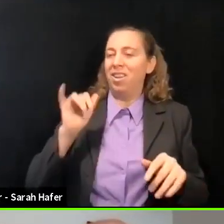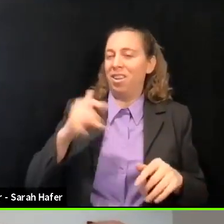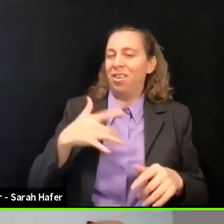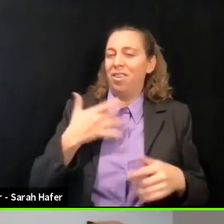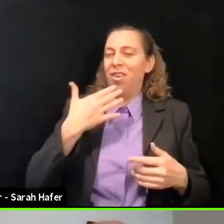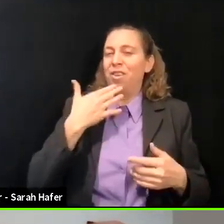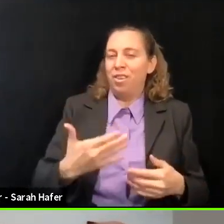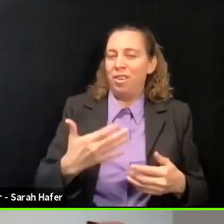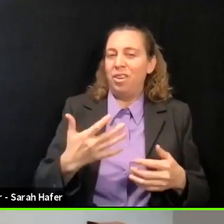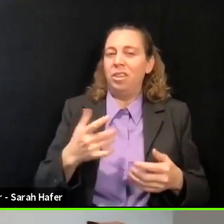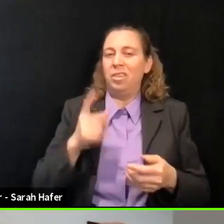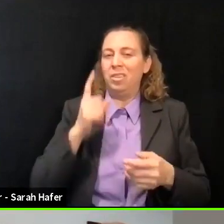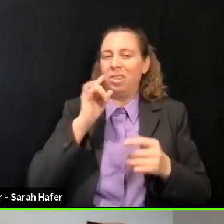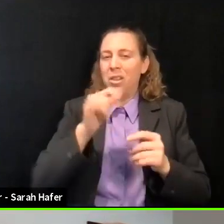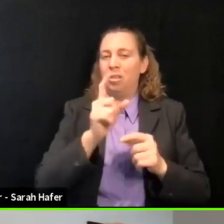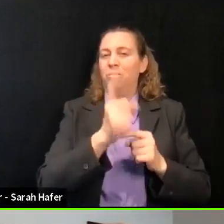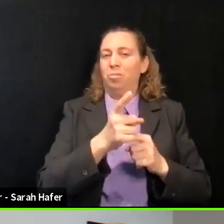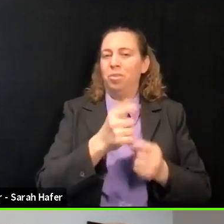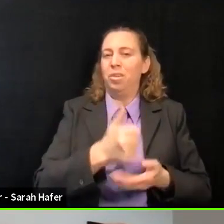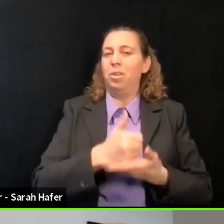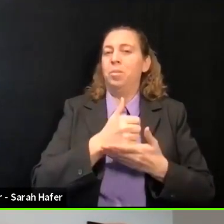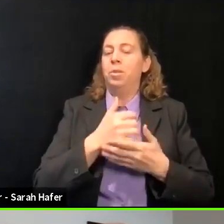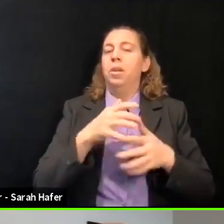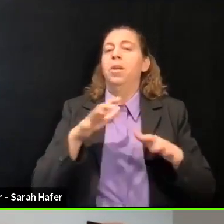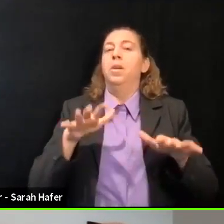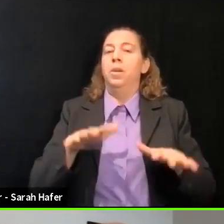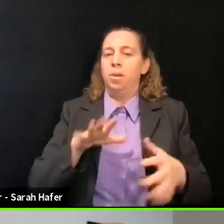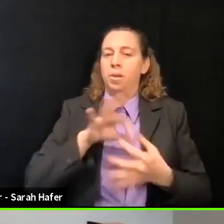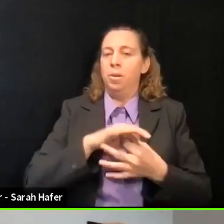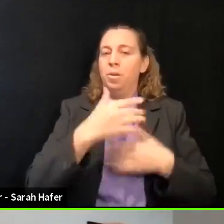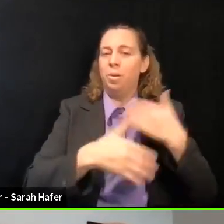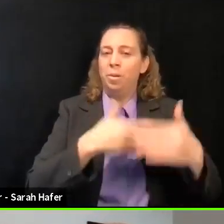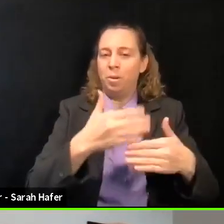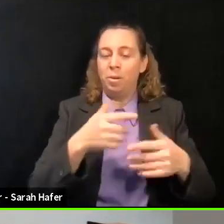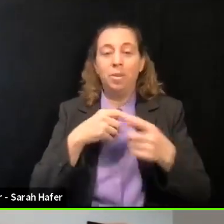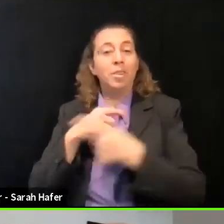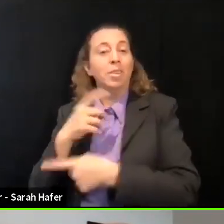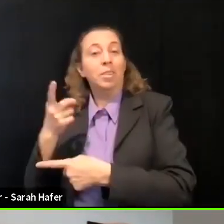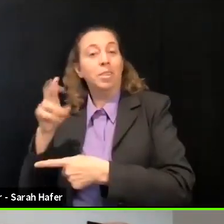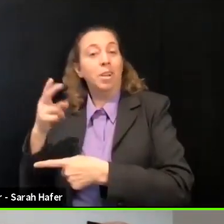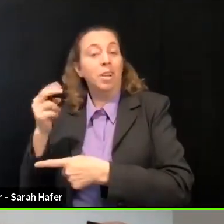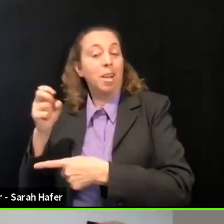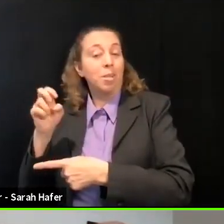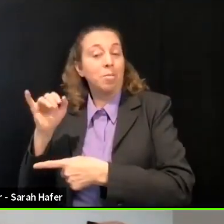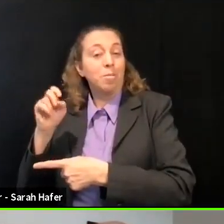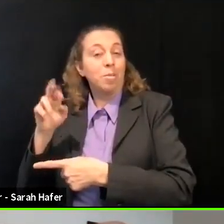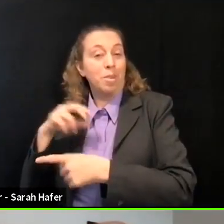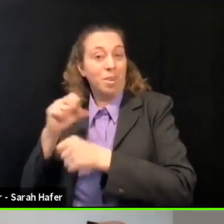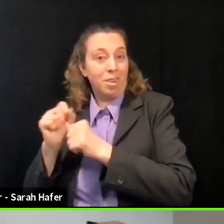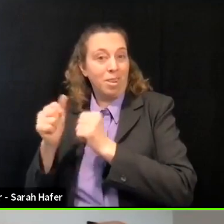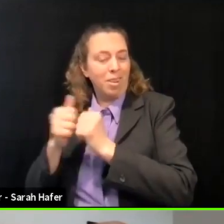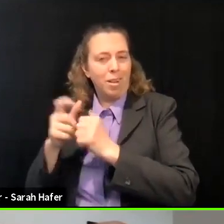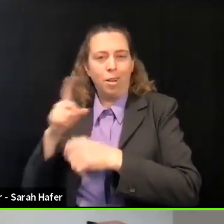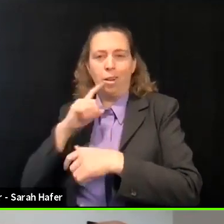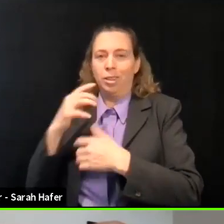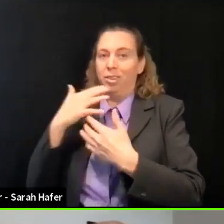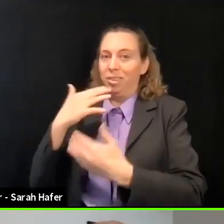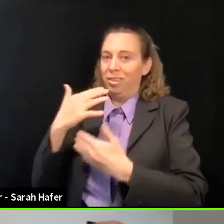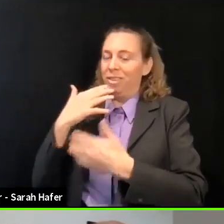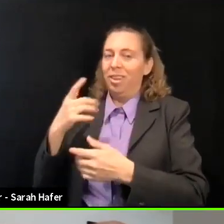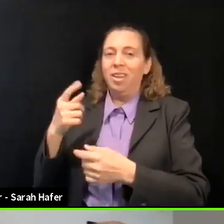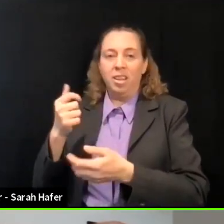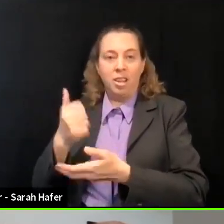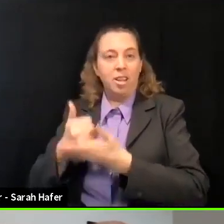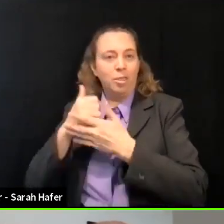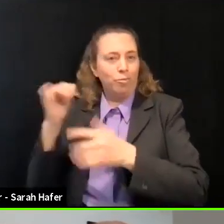such a great job there, Ruth. If I were to say one thing, it's that it's helpful in that moment of stillness that maybe